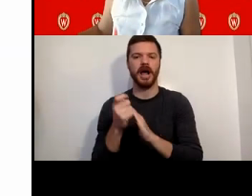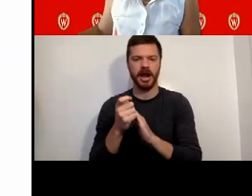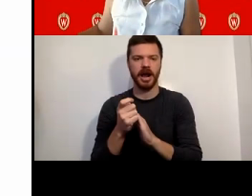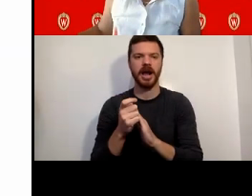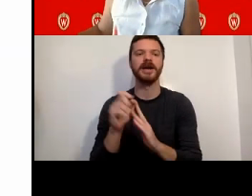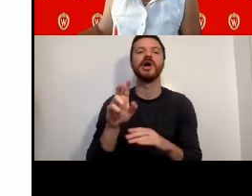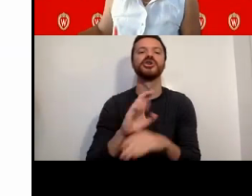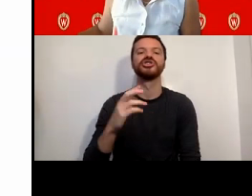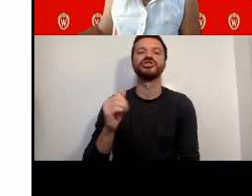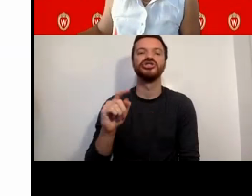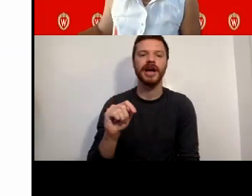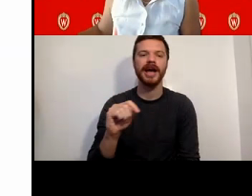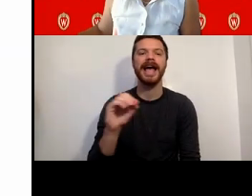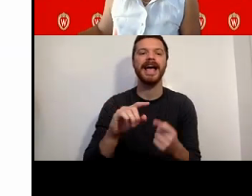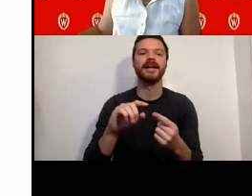is in Menti